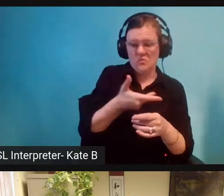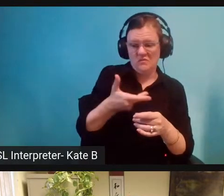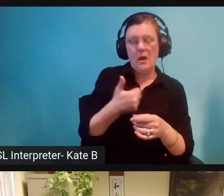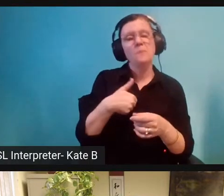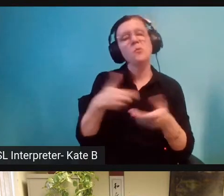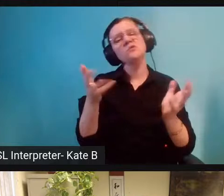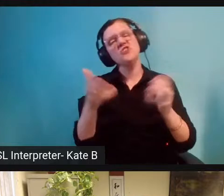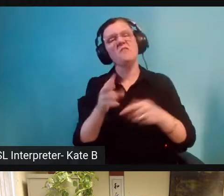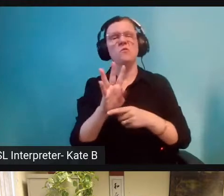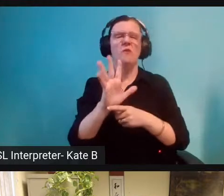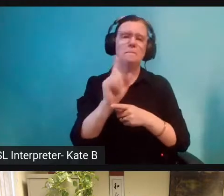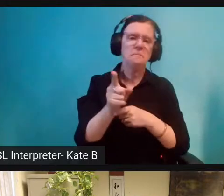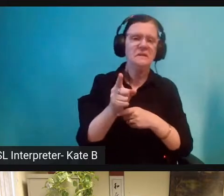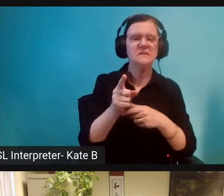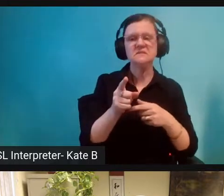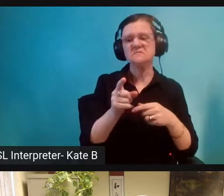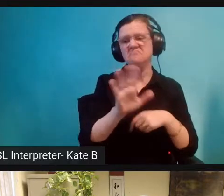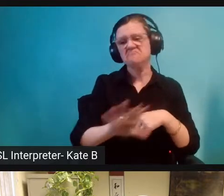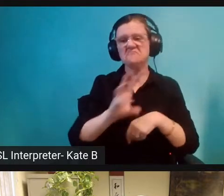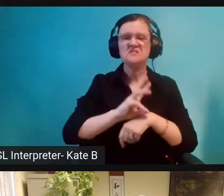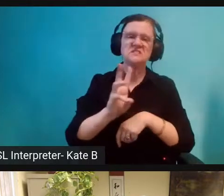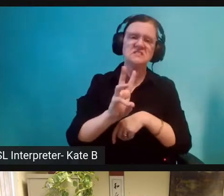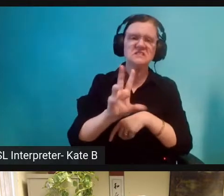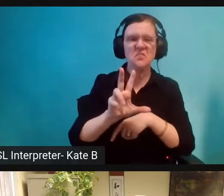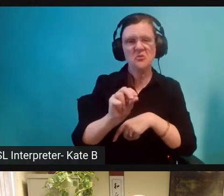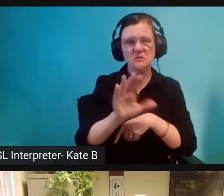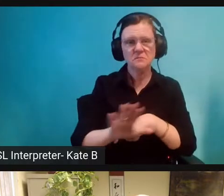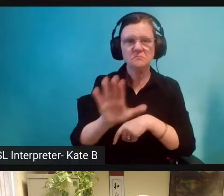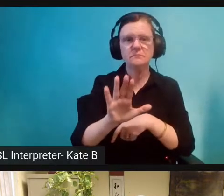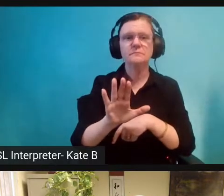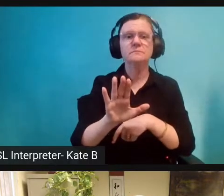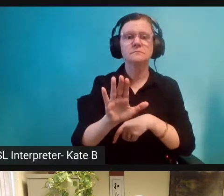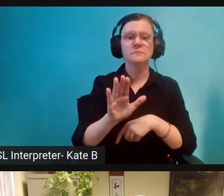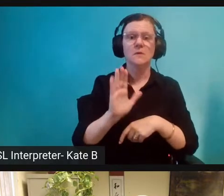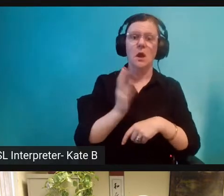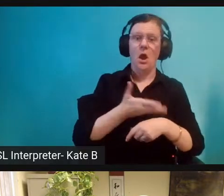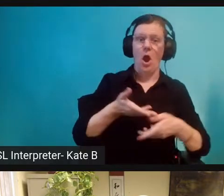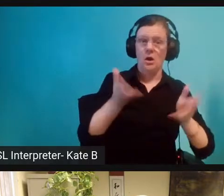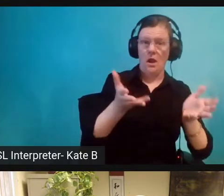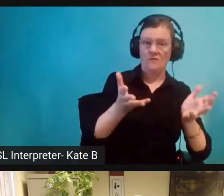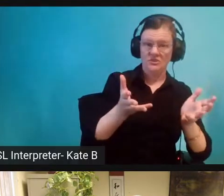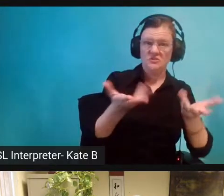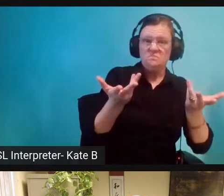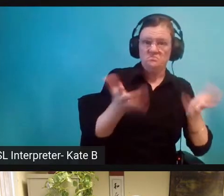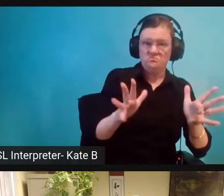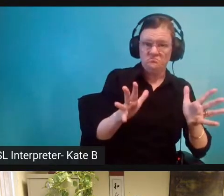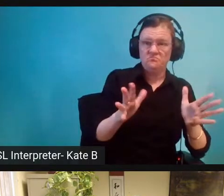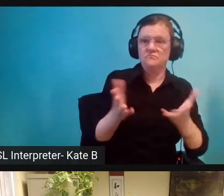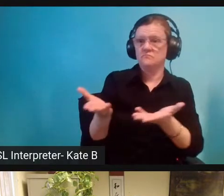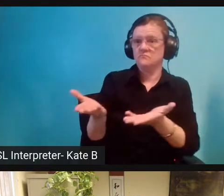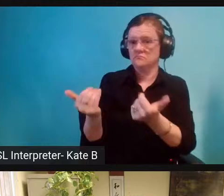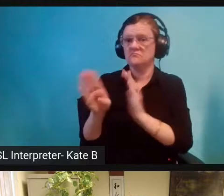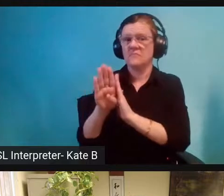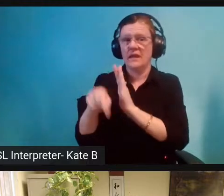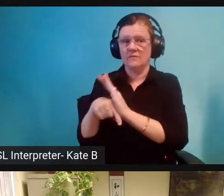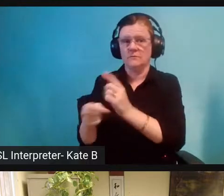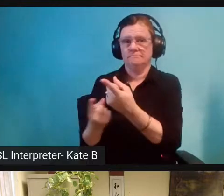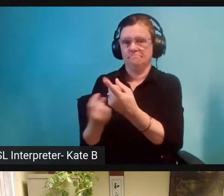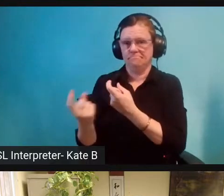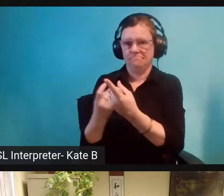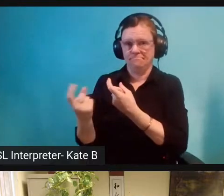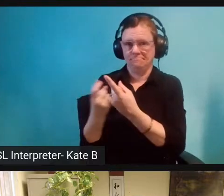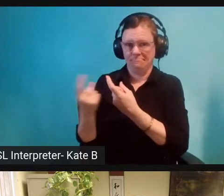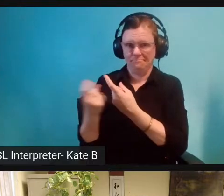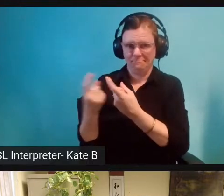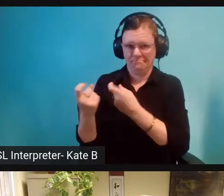45 minutes or so, maybe around 6:30-ish, we'll transition from our conversation to another half hour where we'll take